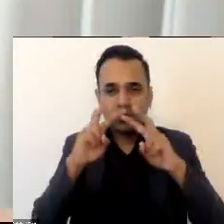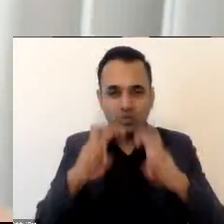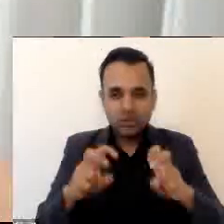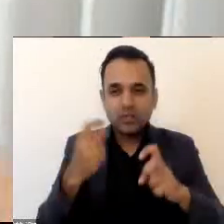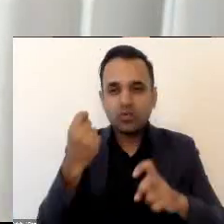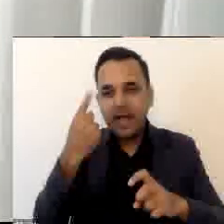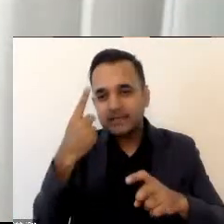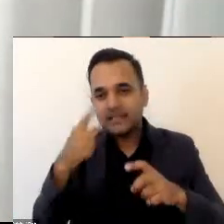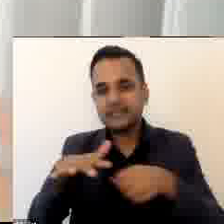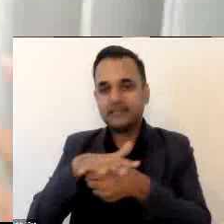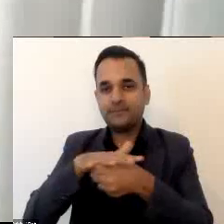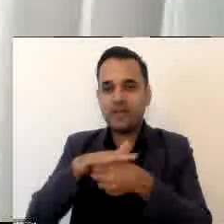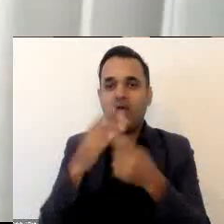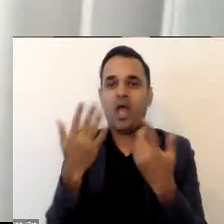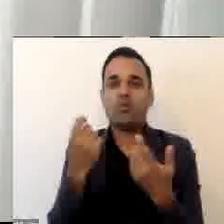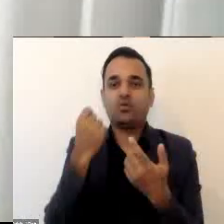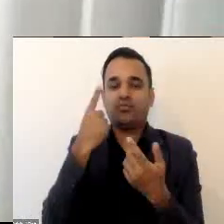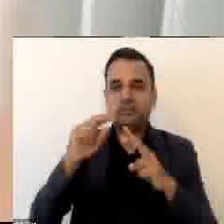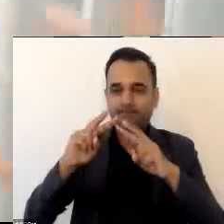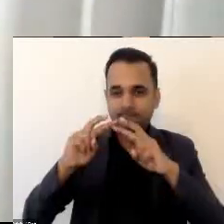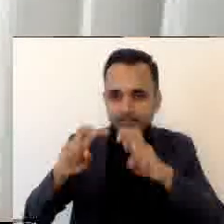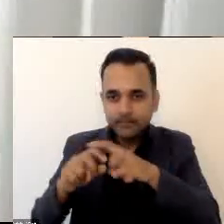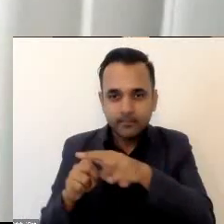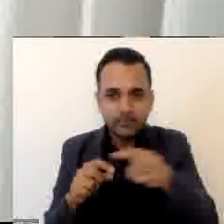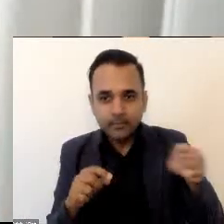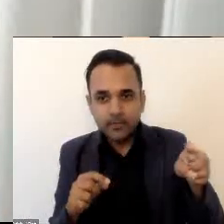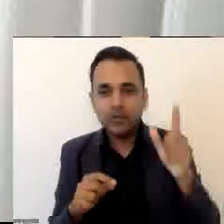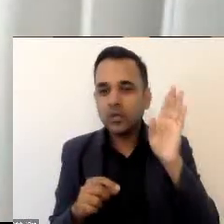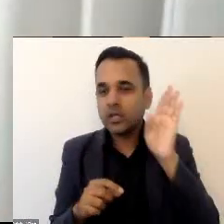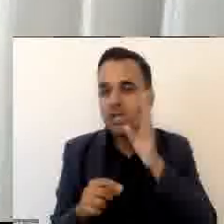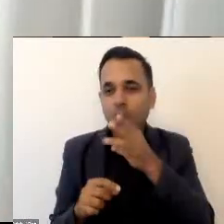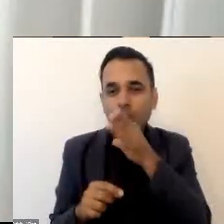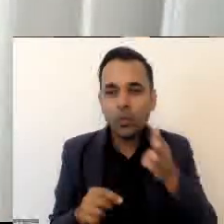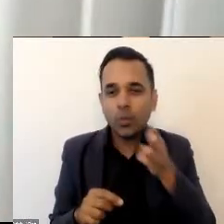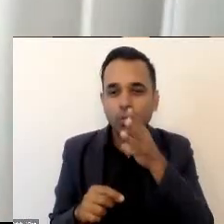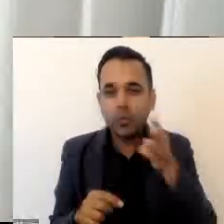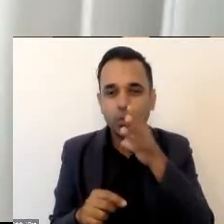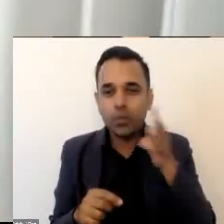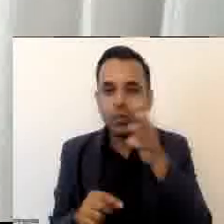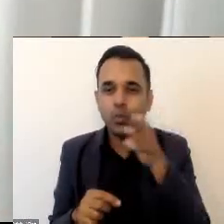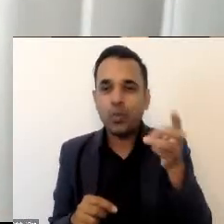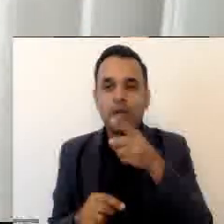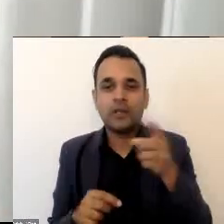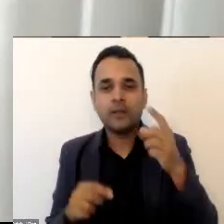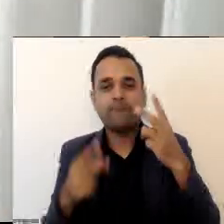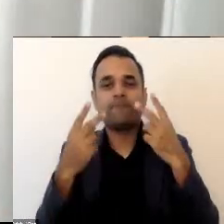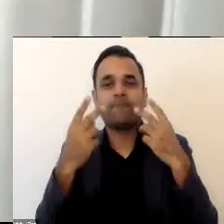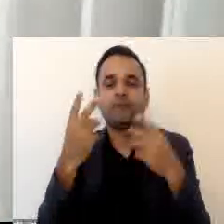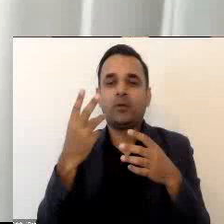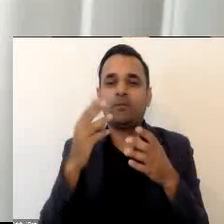was about, "I'm here to serve you," right? You know, so that's the kind of, you know, that's the kind of